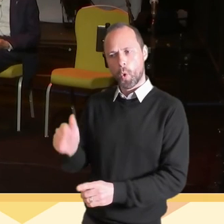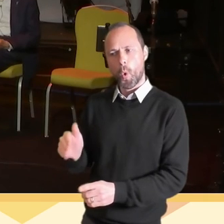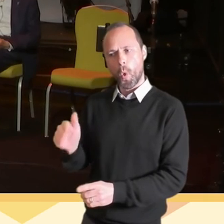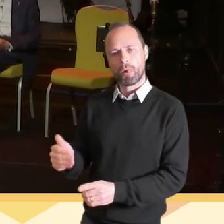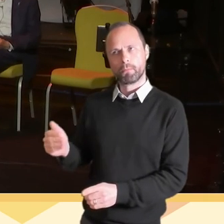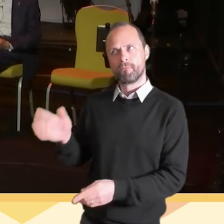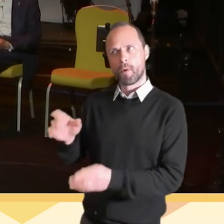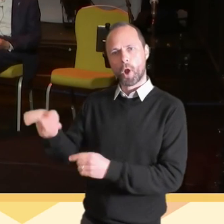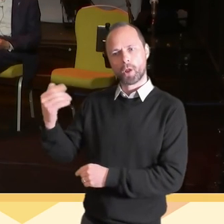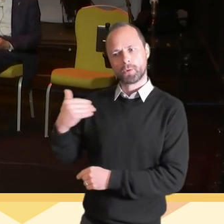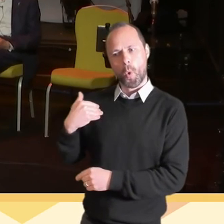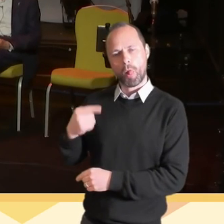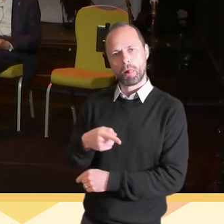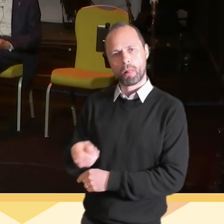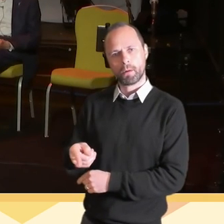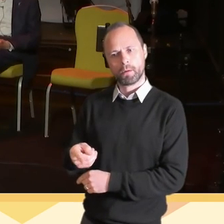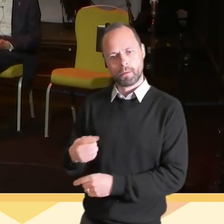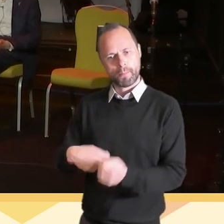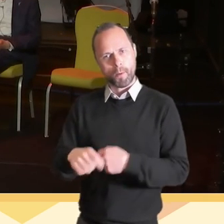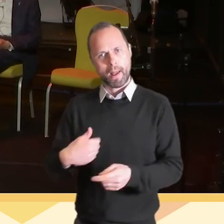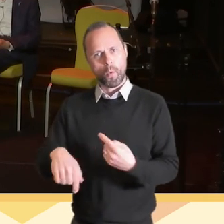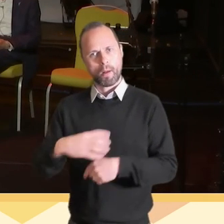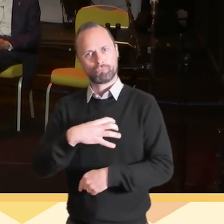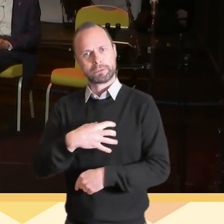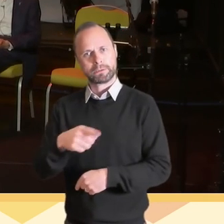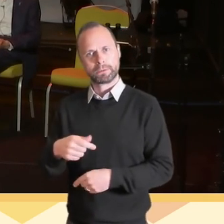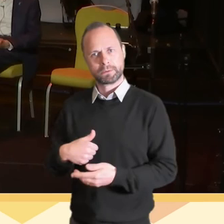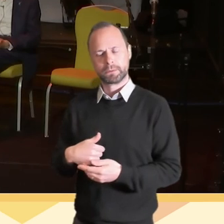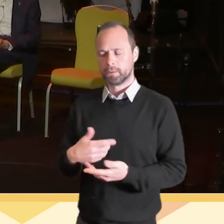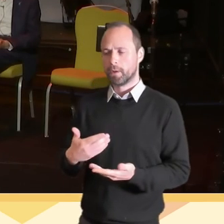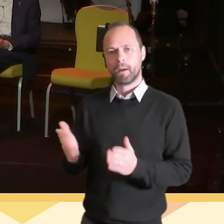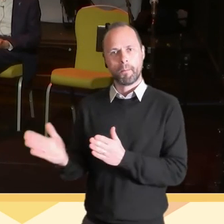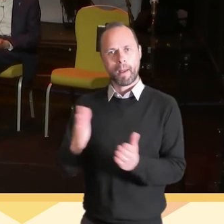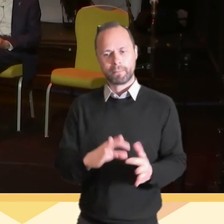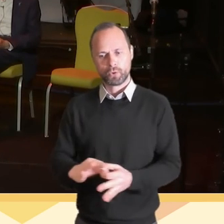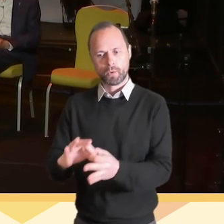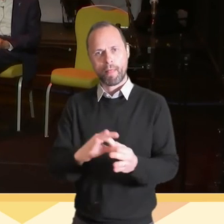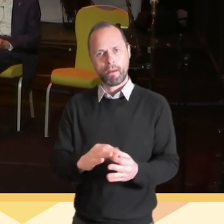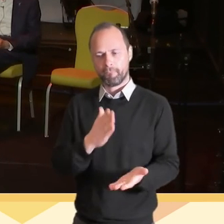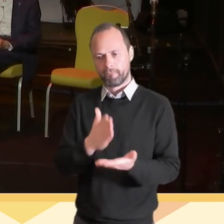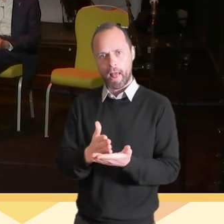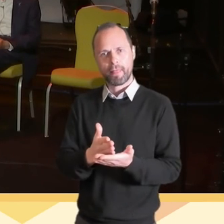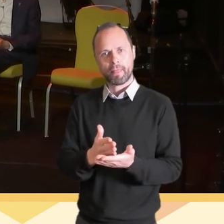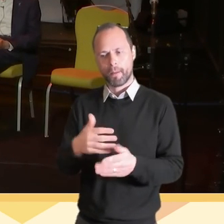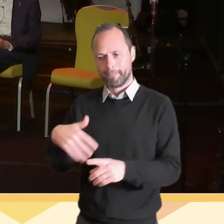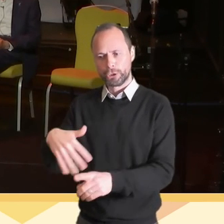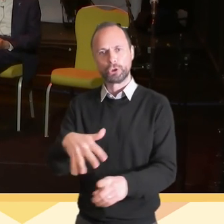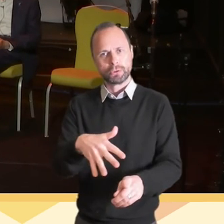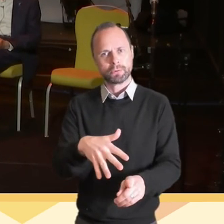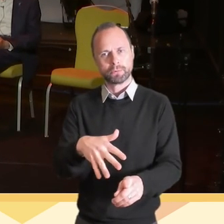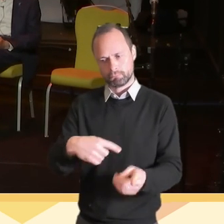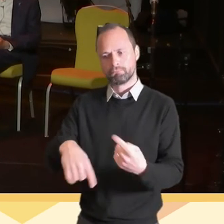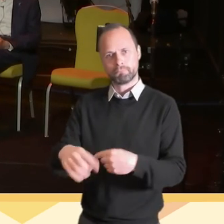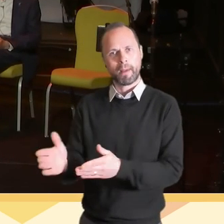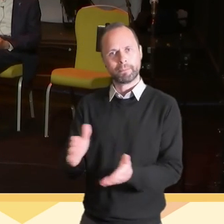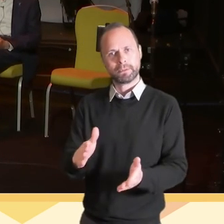president. As you share in the building up of the common life of Baptist Together and the faith and mission that lie at the heart of our movement, will